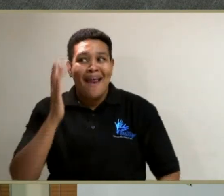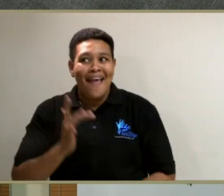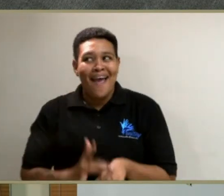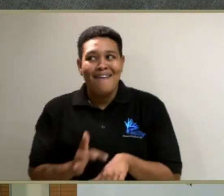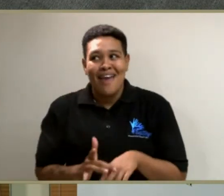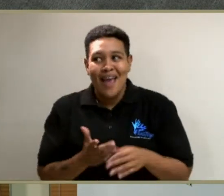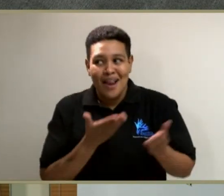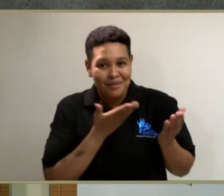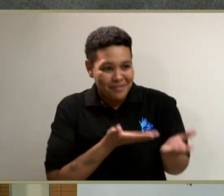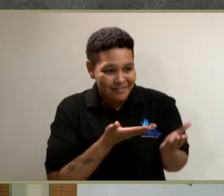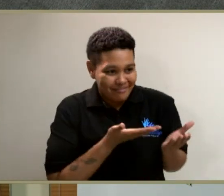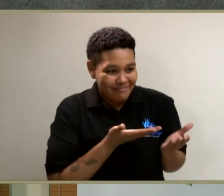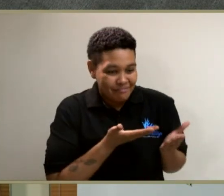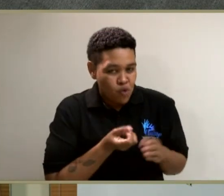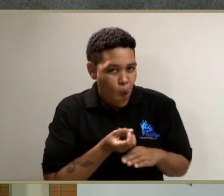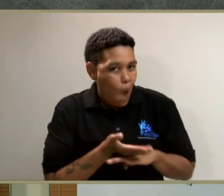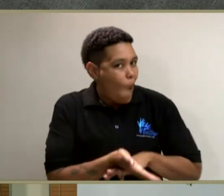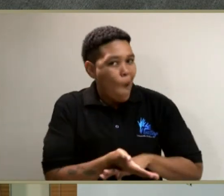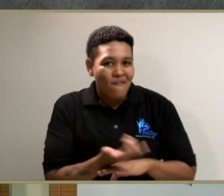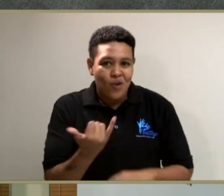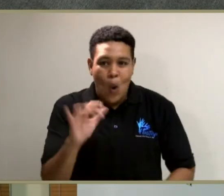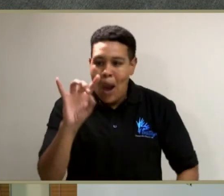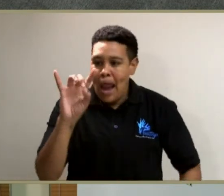had designated for COVID.